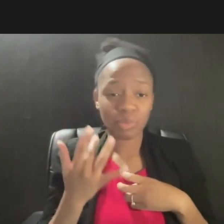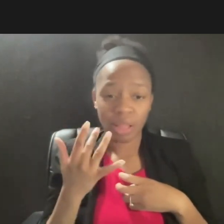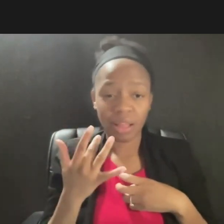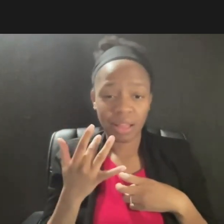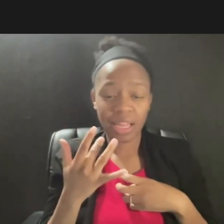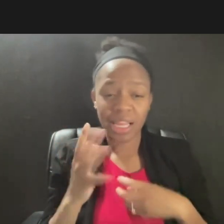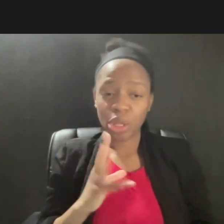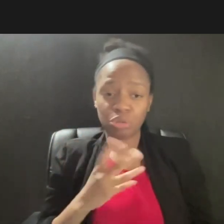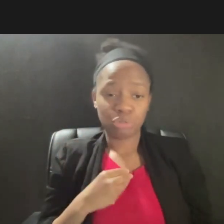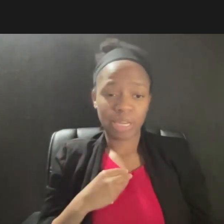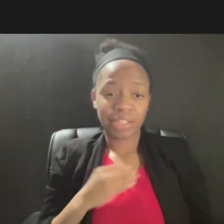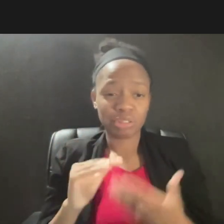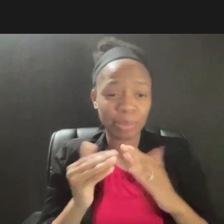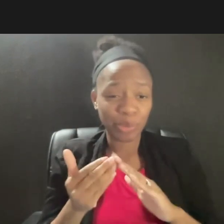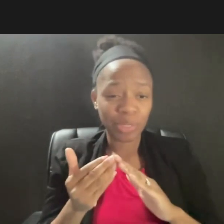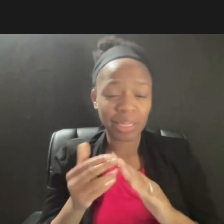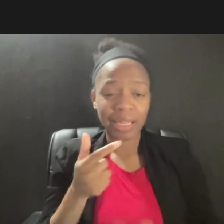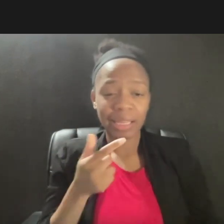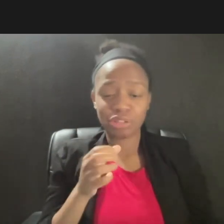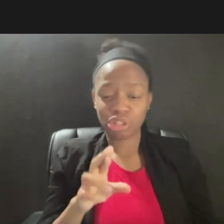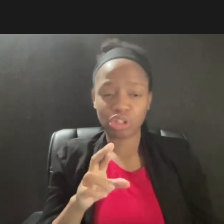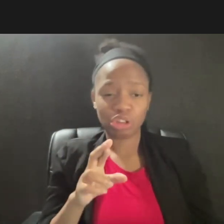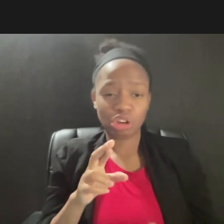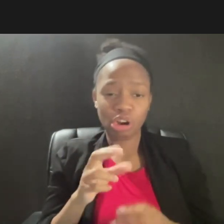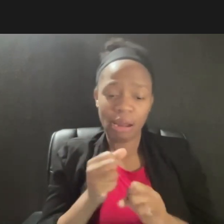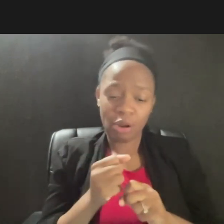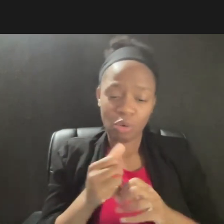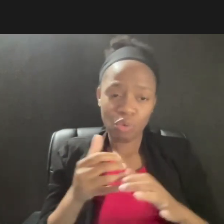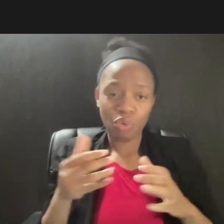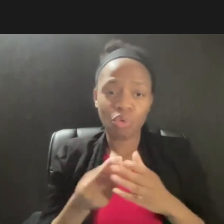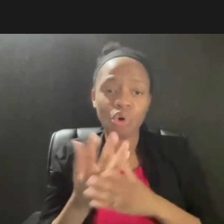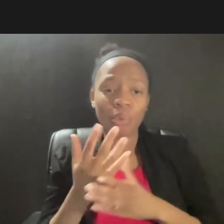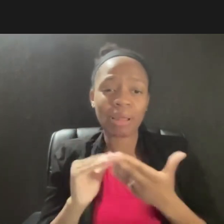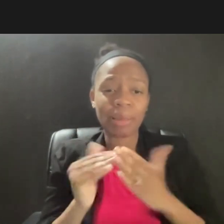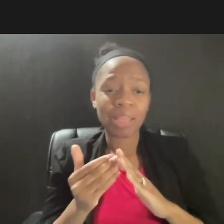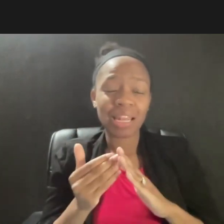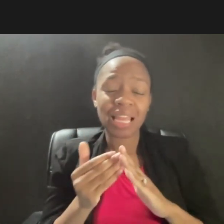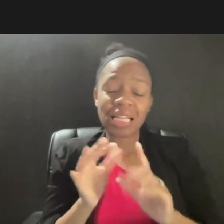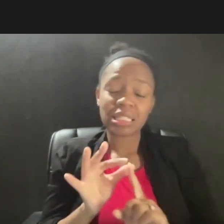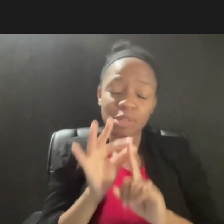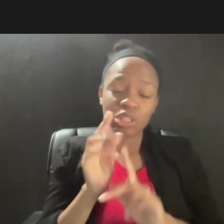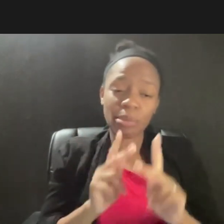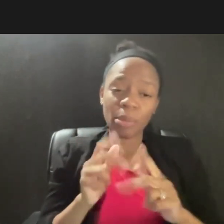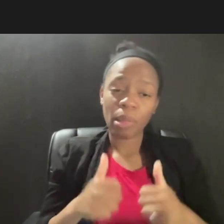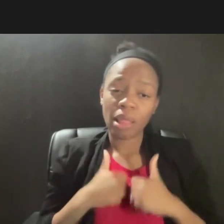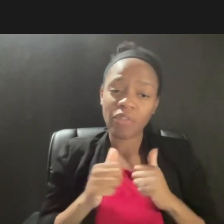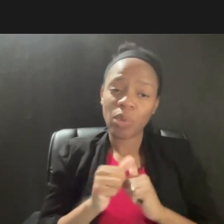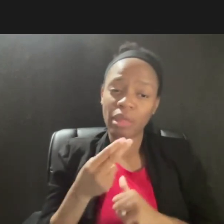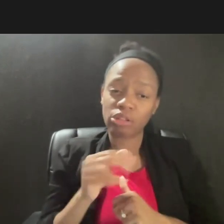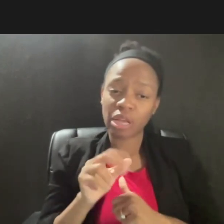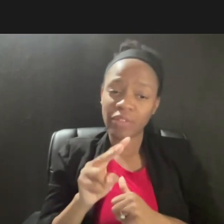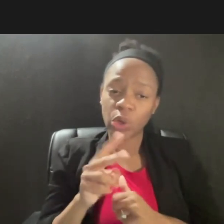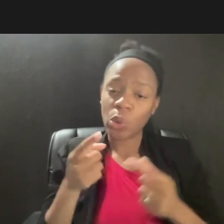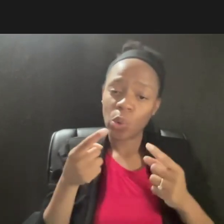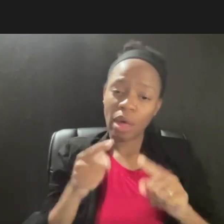trans community and gender expansive community, particularly people who are living with HIV who happen to be trans or happen to be